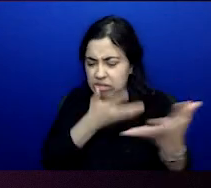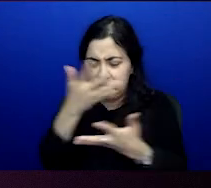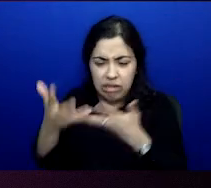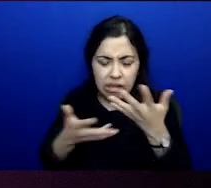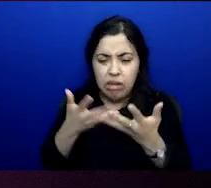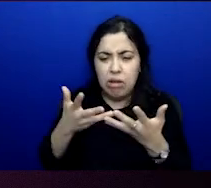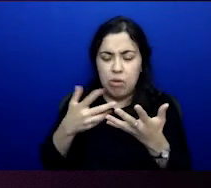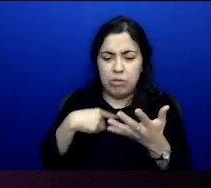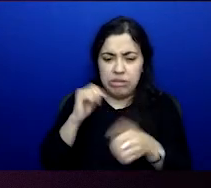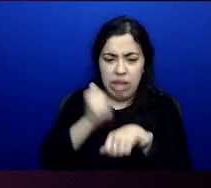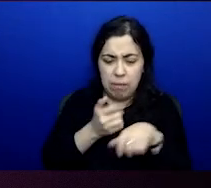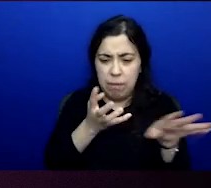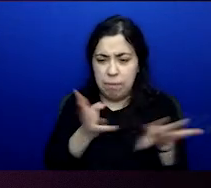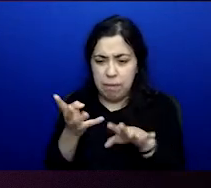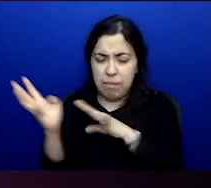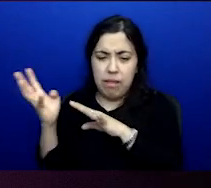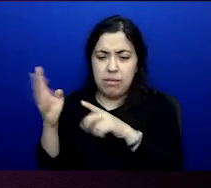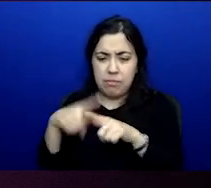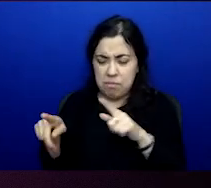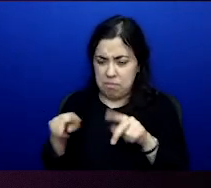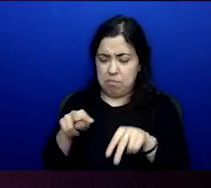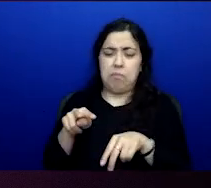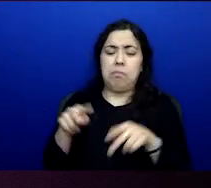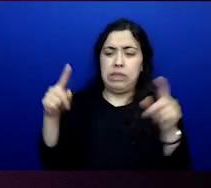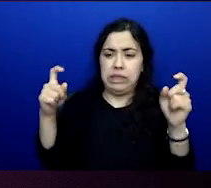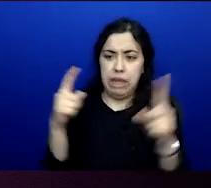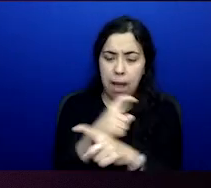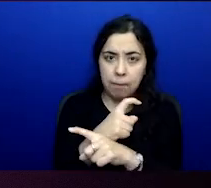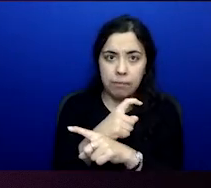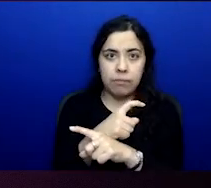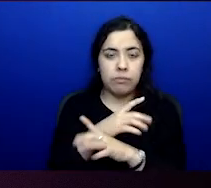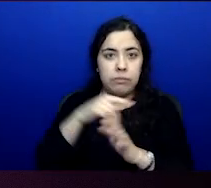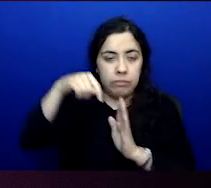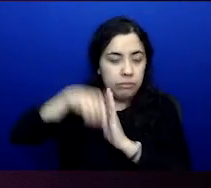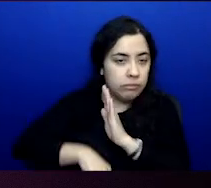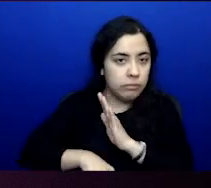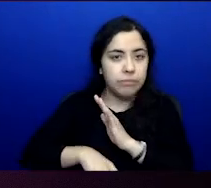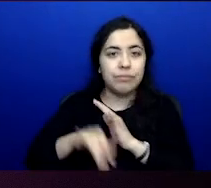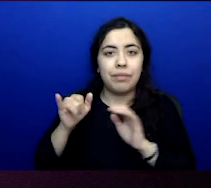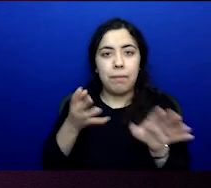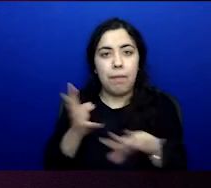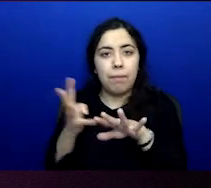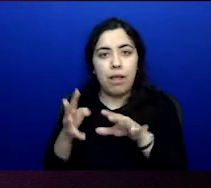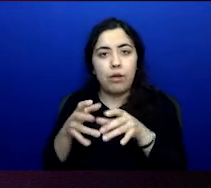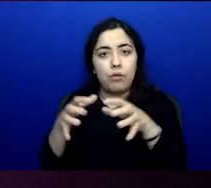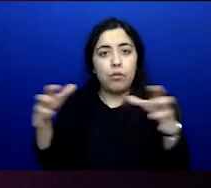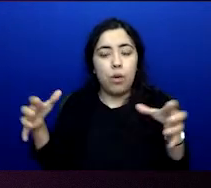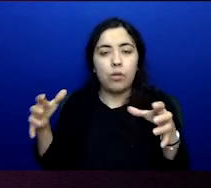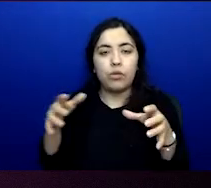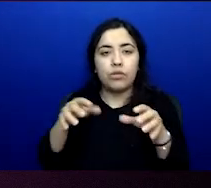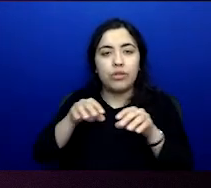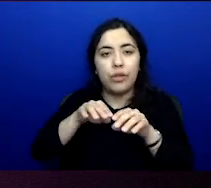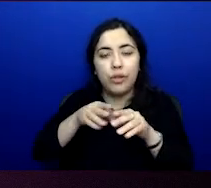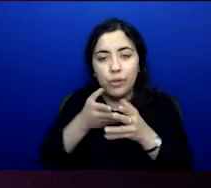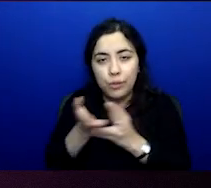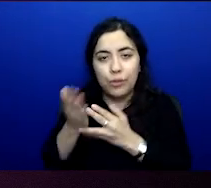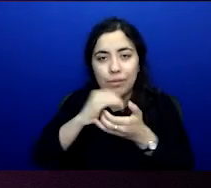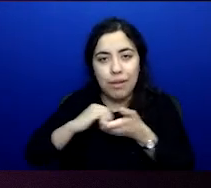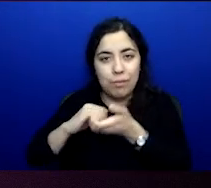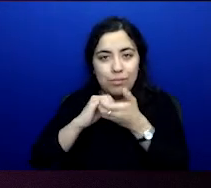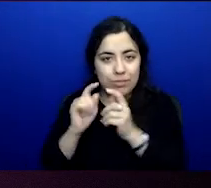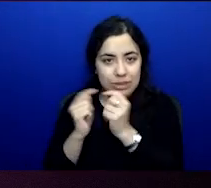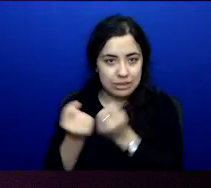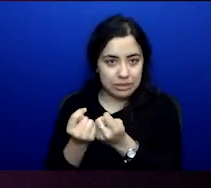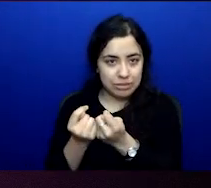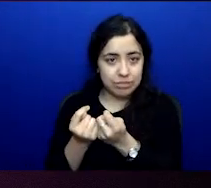that they build. Especially, it can be a very complex pipeline as the pipeline grows through collaboration with the team. So